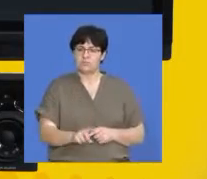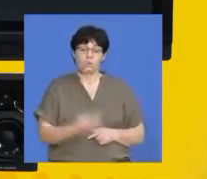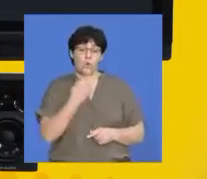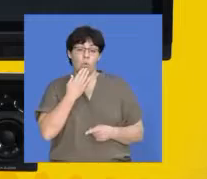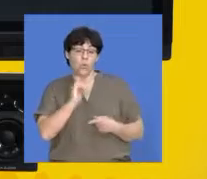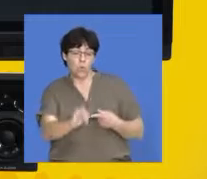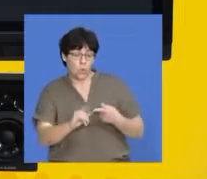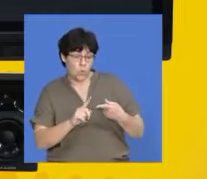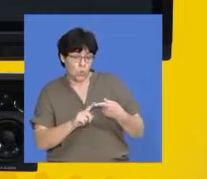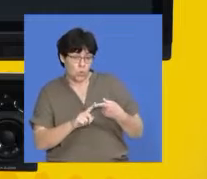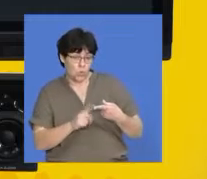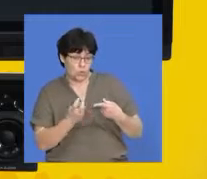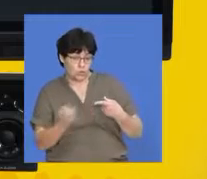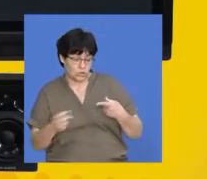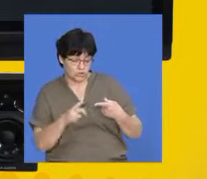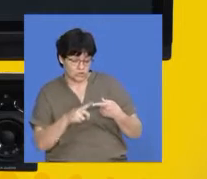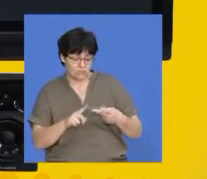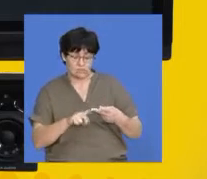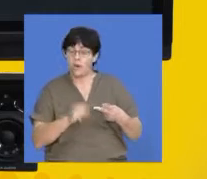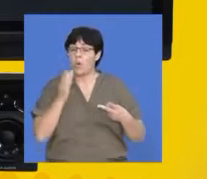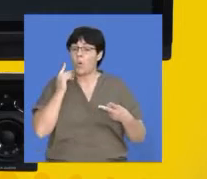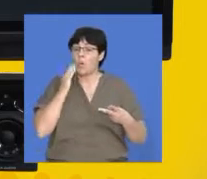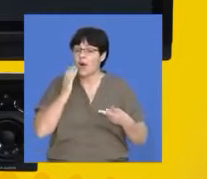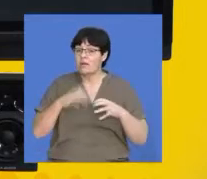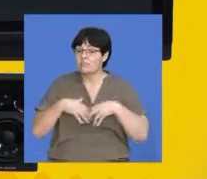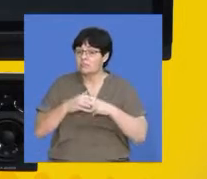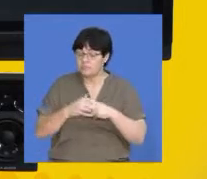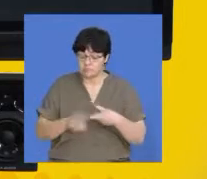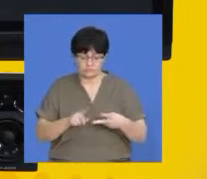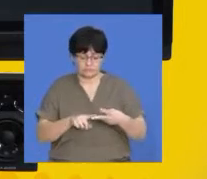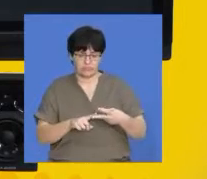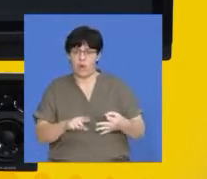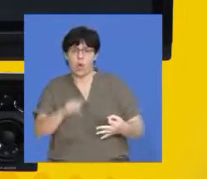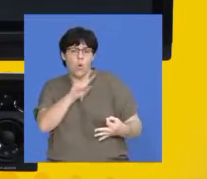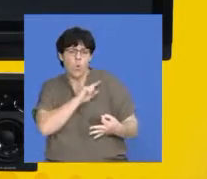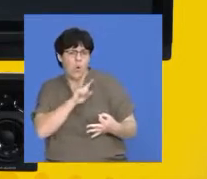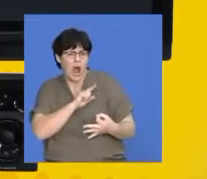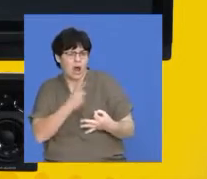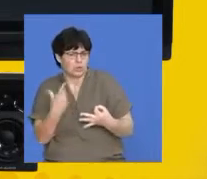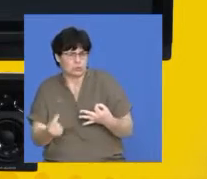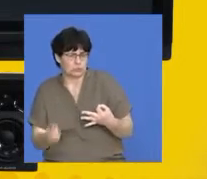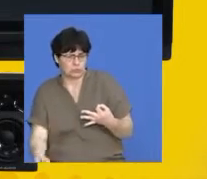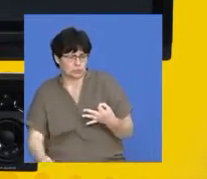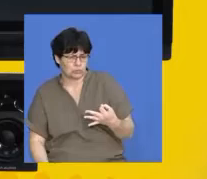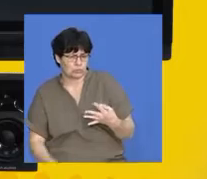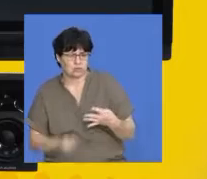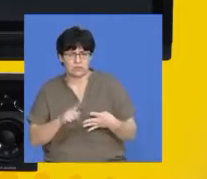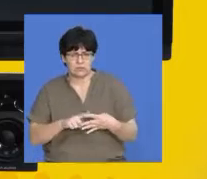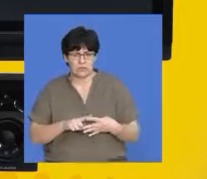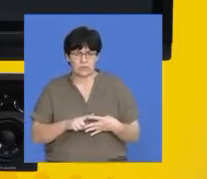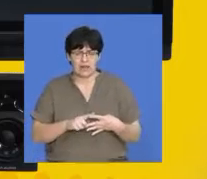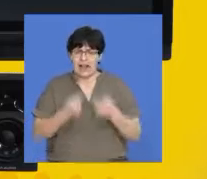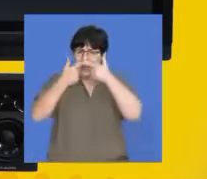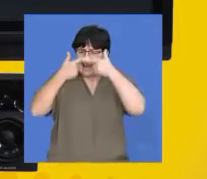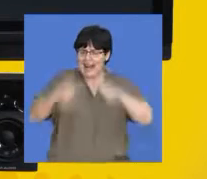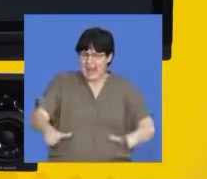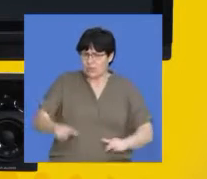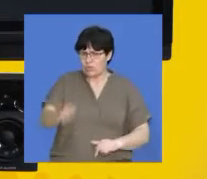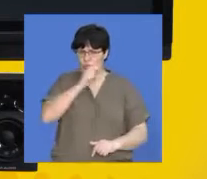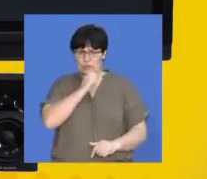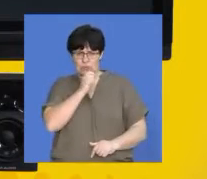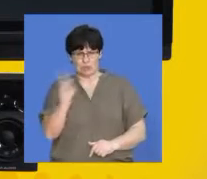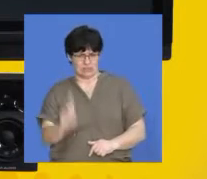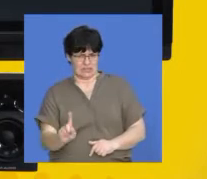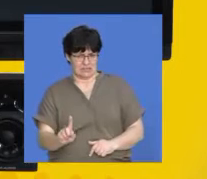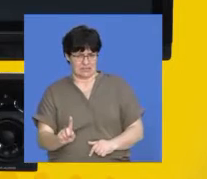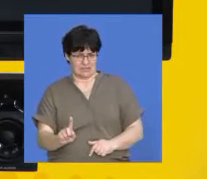who made the source. When was it made? Why was it made? What type of language do they use